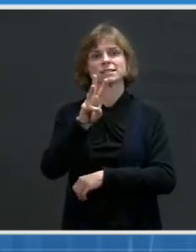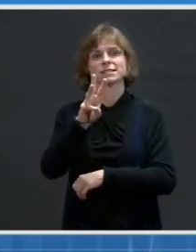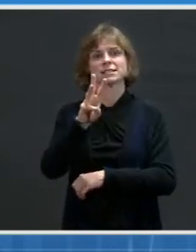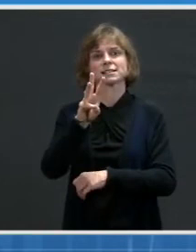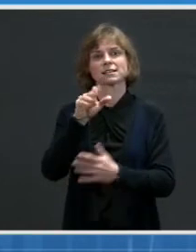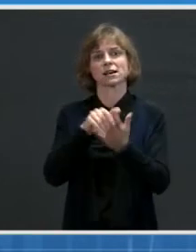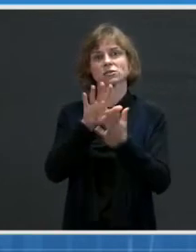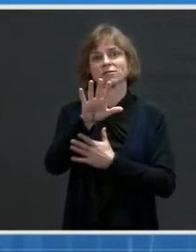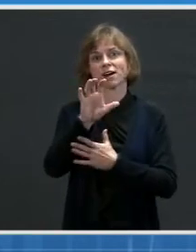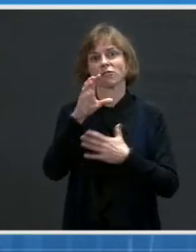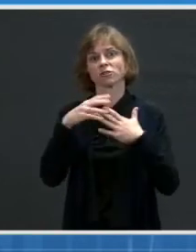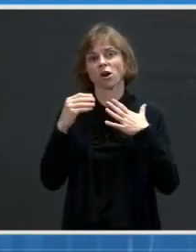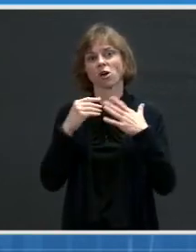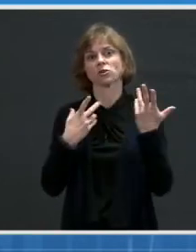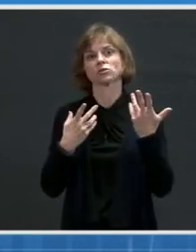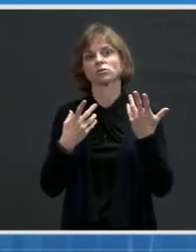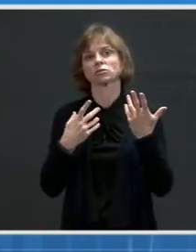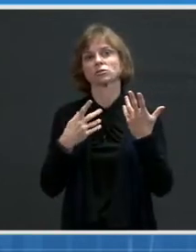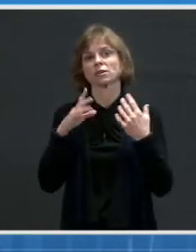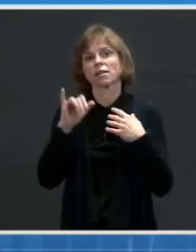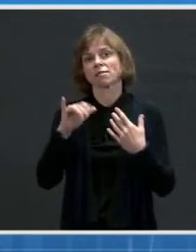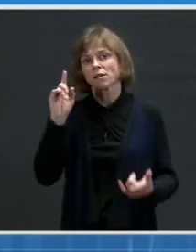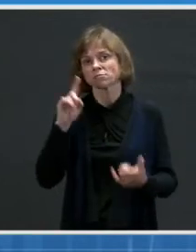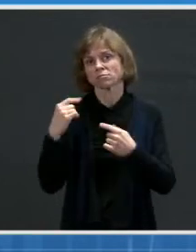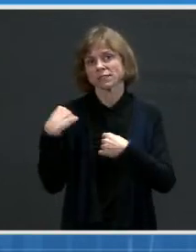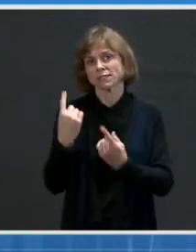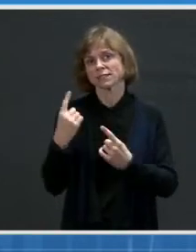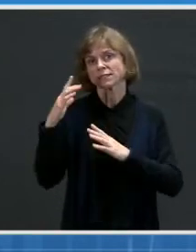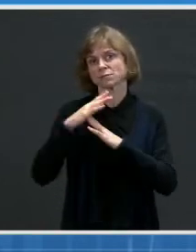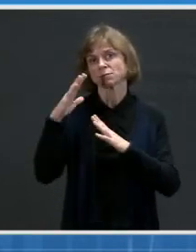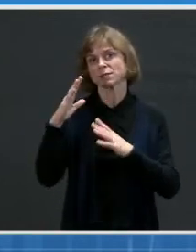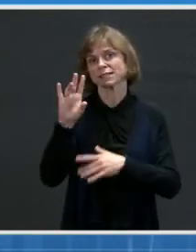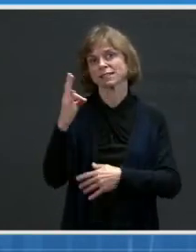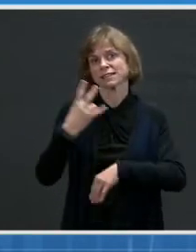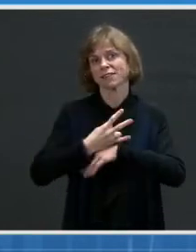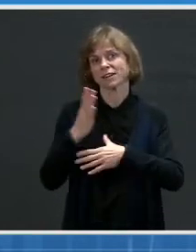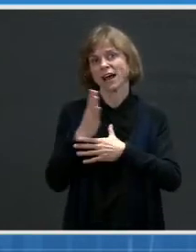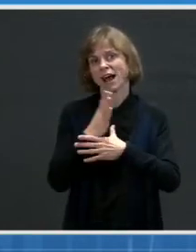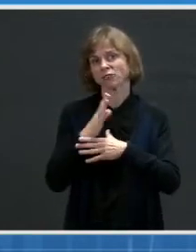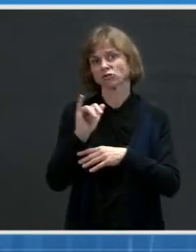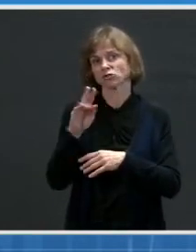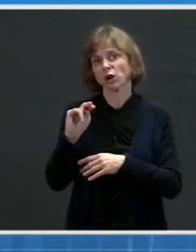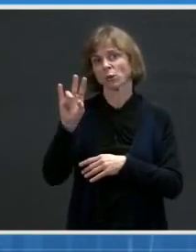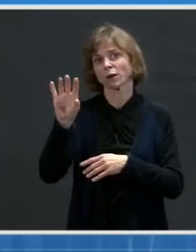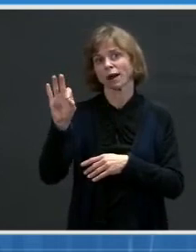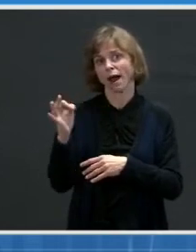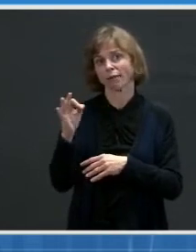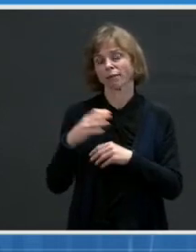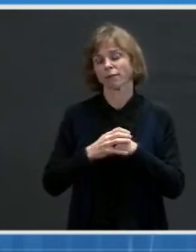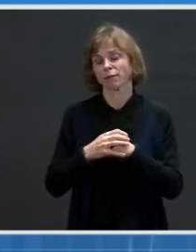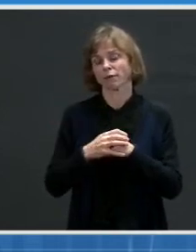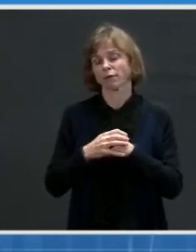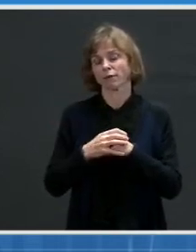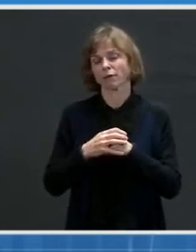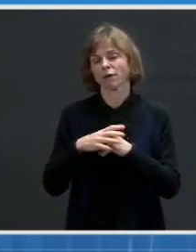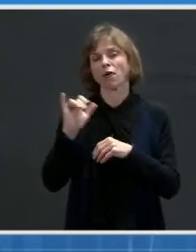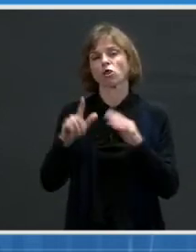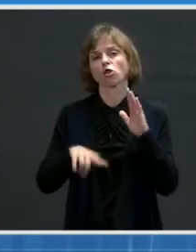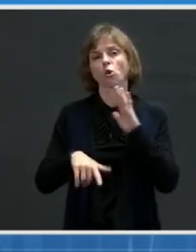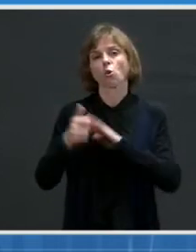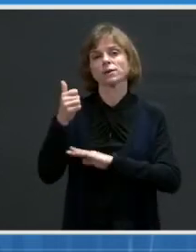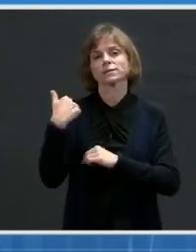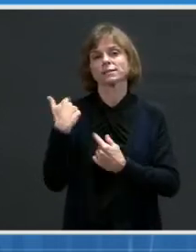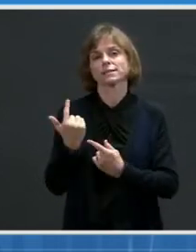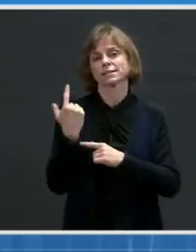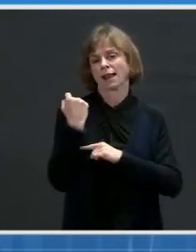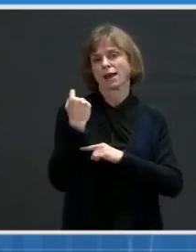decline since the peak 7-day average on January 9th. The lowest the 7-day average in the hospital admissions since last